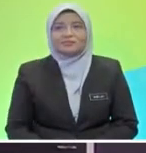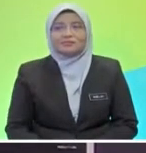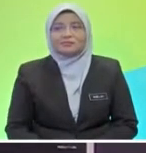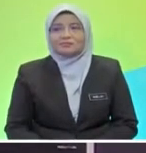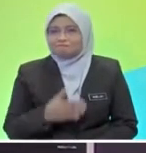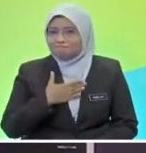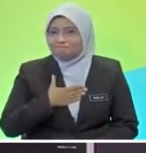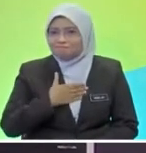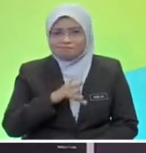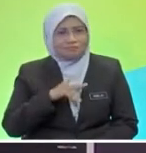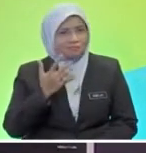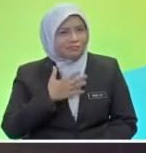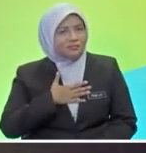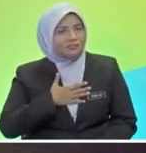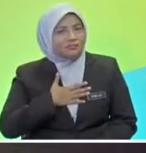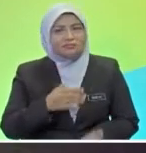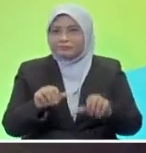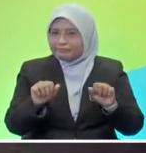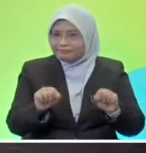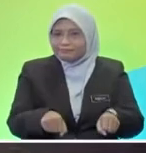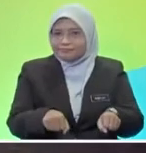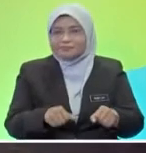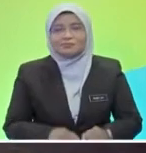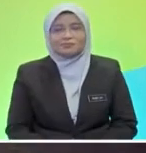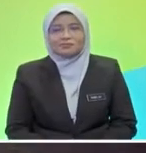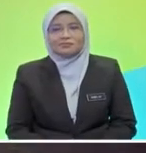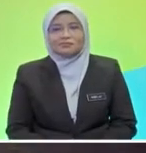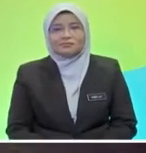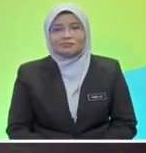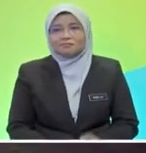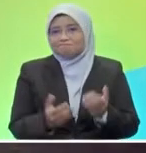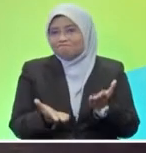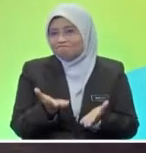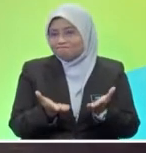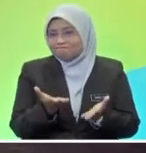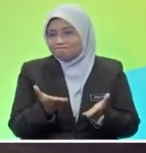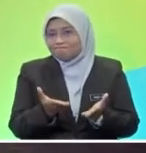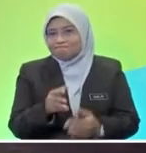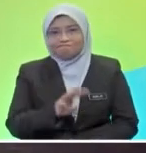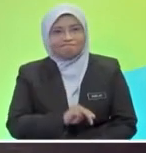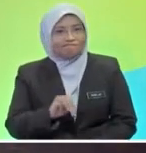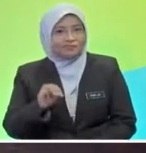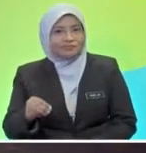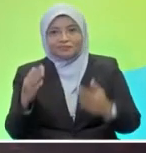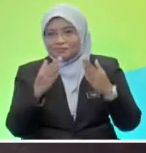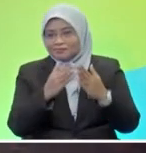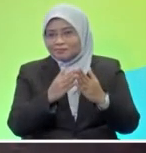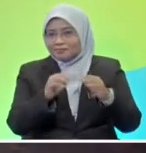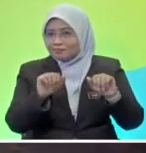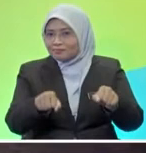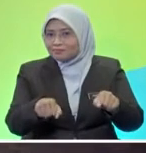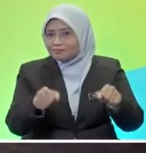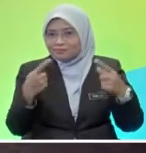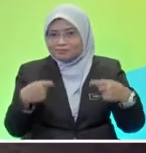I think I can. Maybe children at home also can try to snap their fingers. That